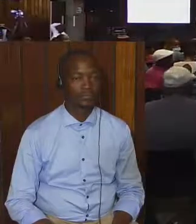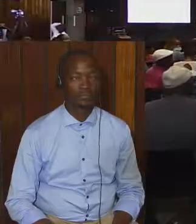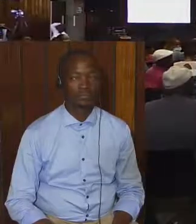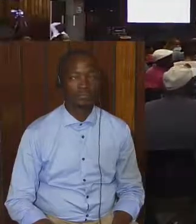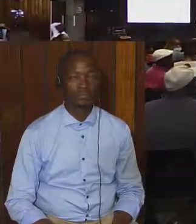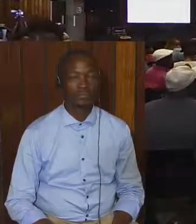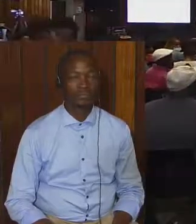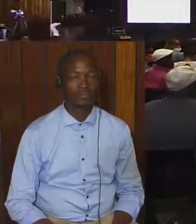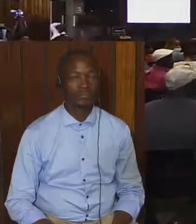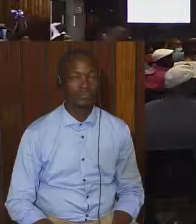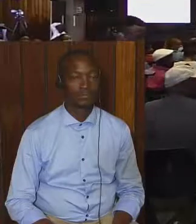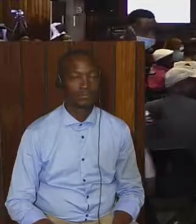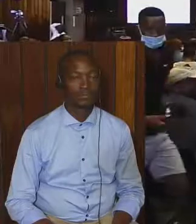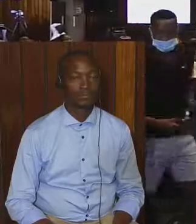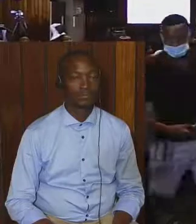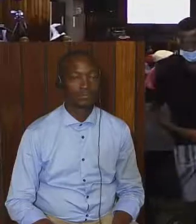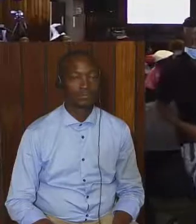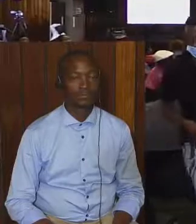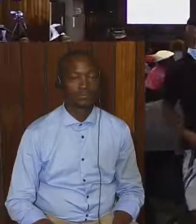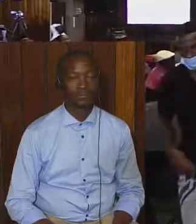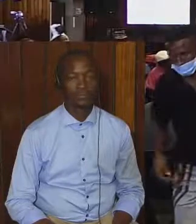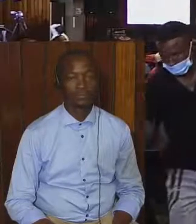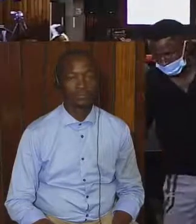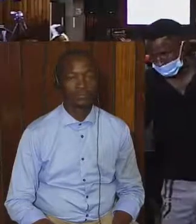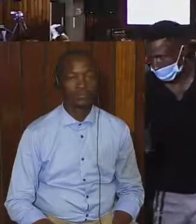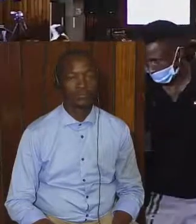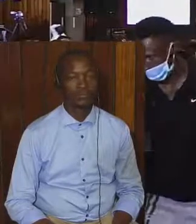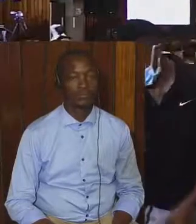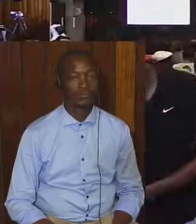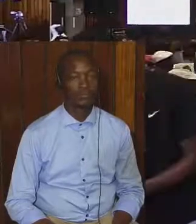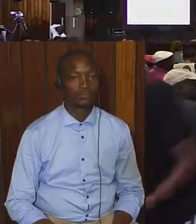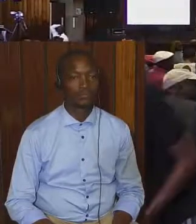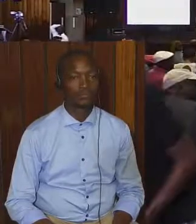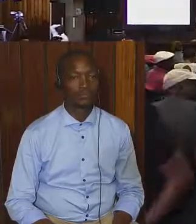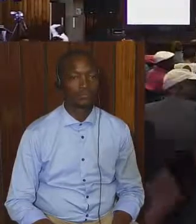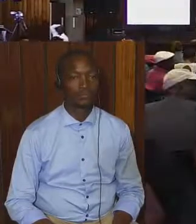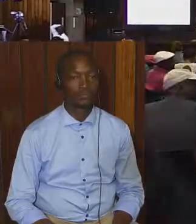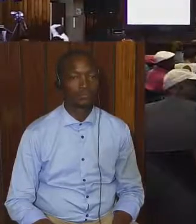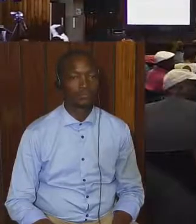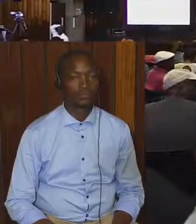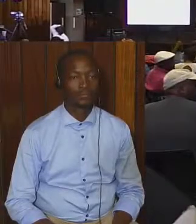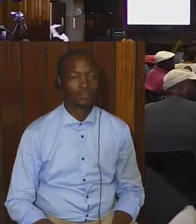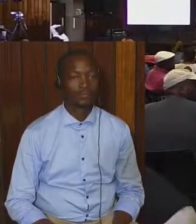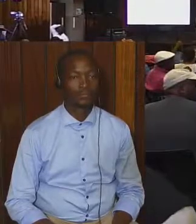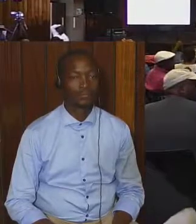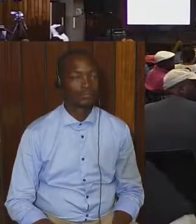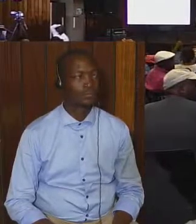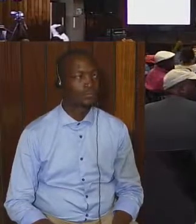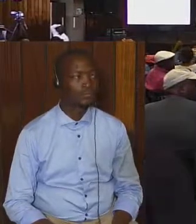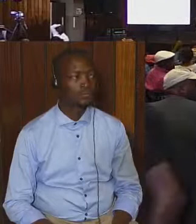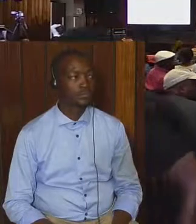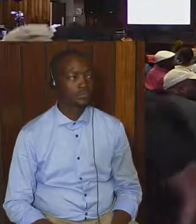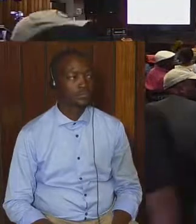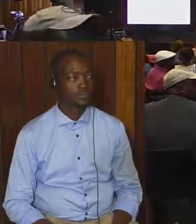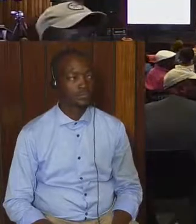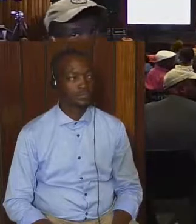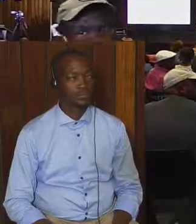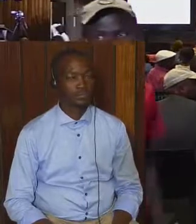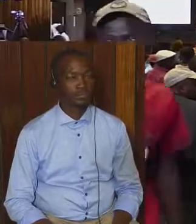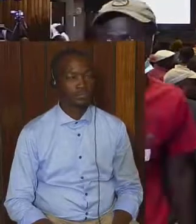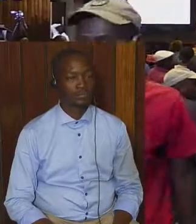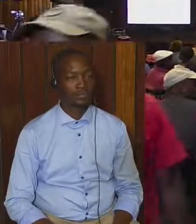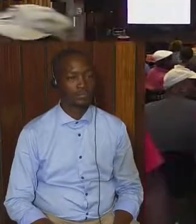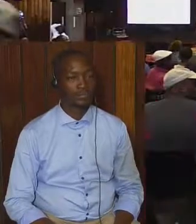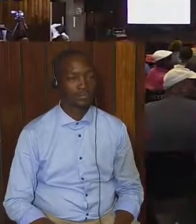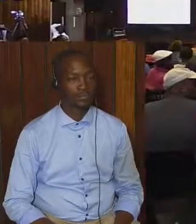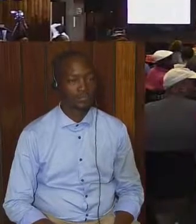right at the back. There's 3 hands. 7 is a gentleman there. I can see your hand. And then 8, person